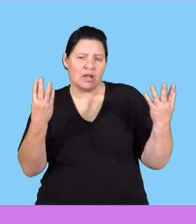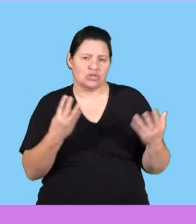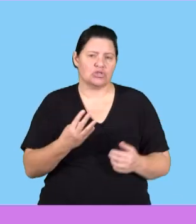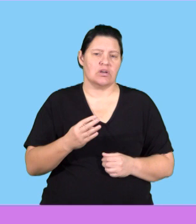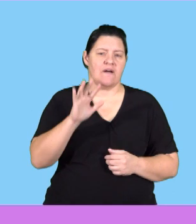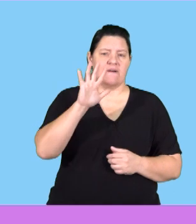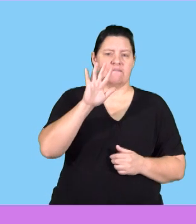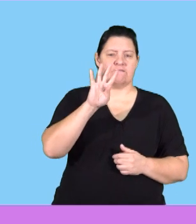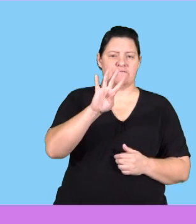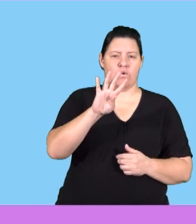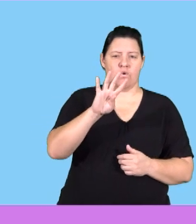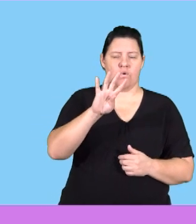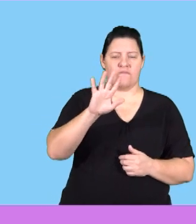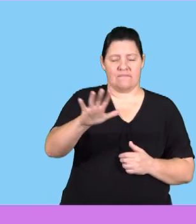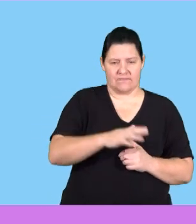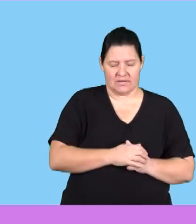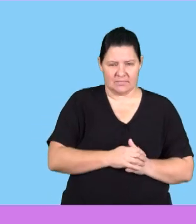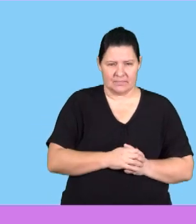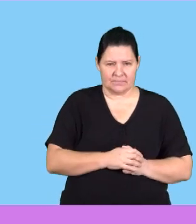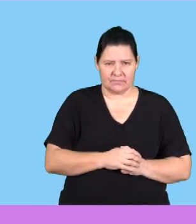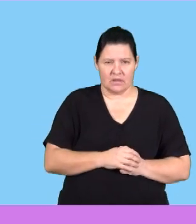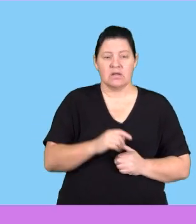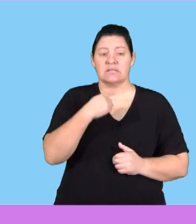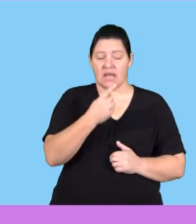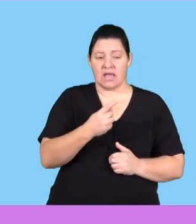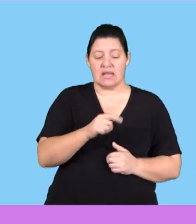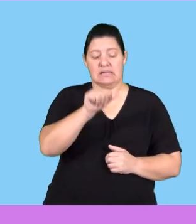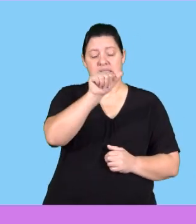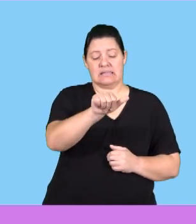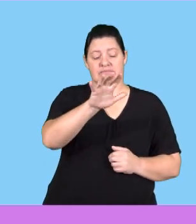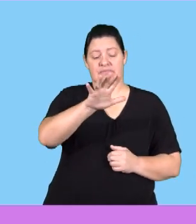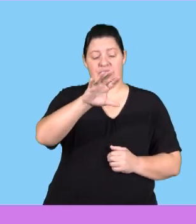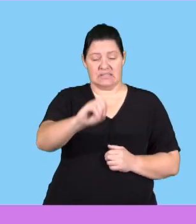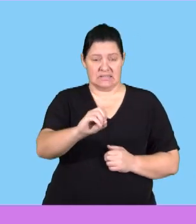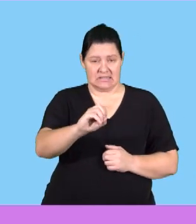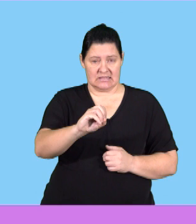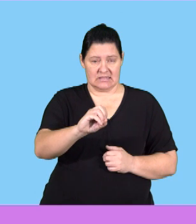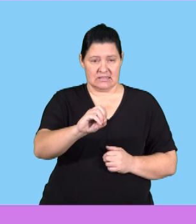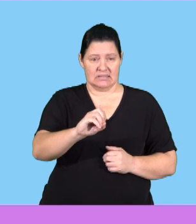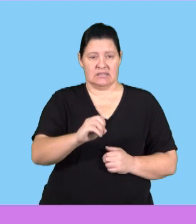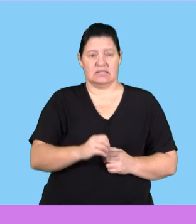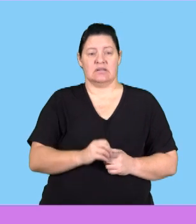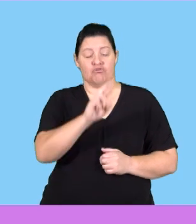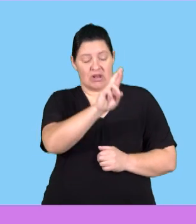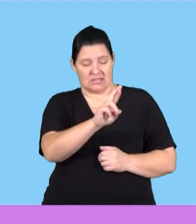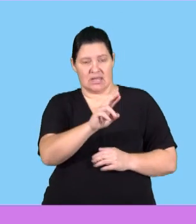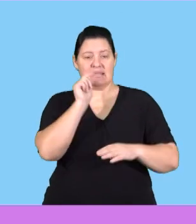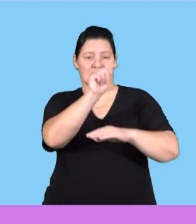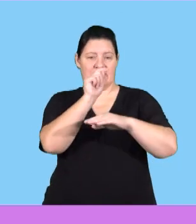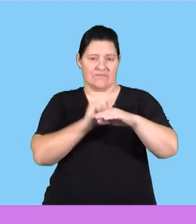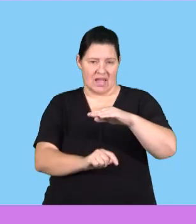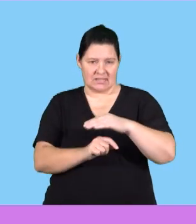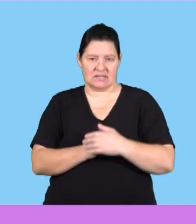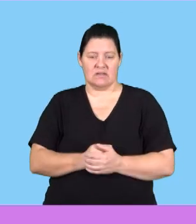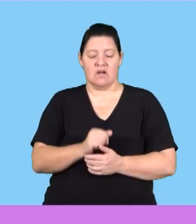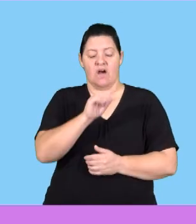now we will take the cost, which is 650 rand, and then we divide